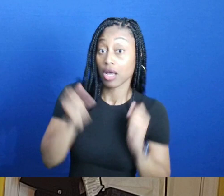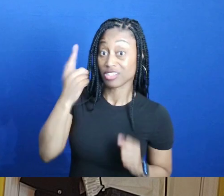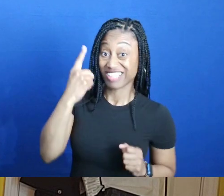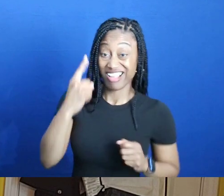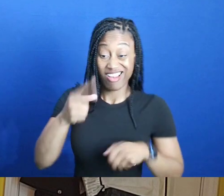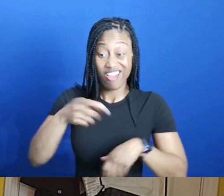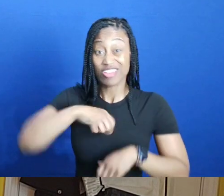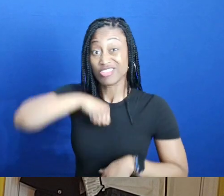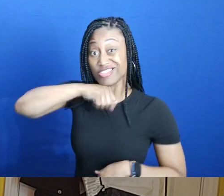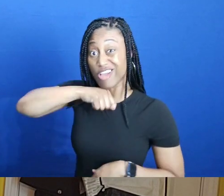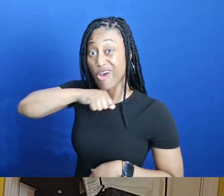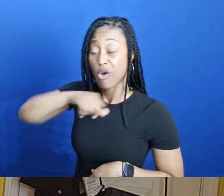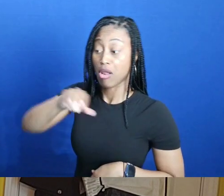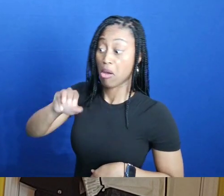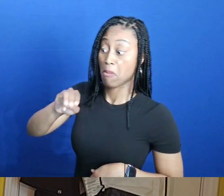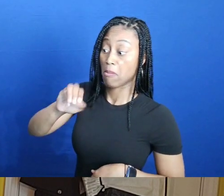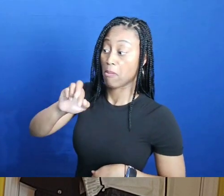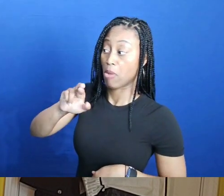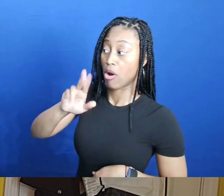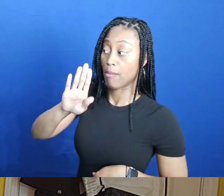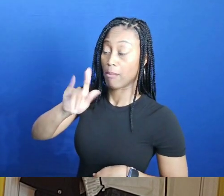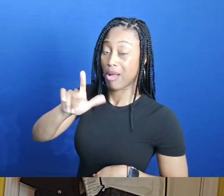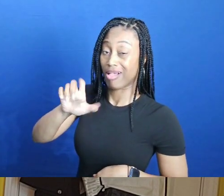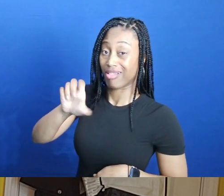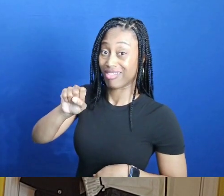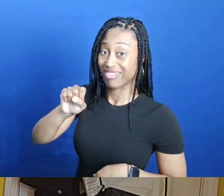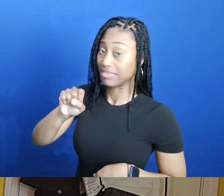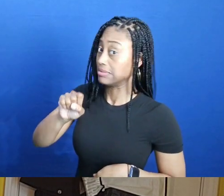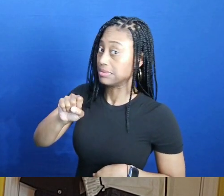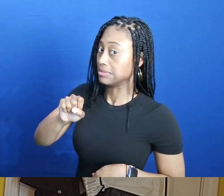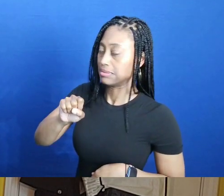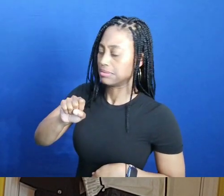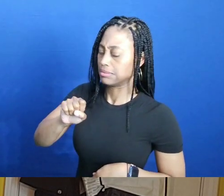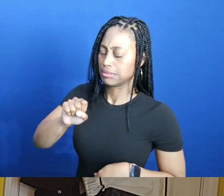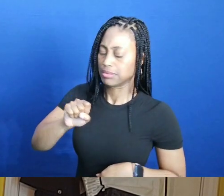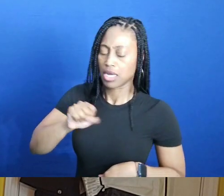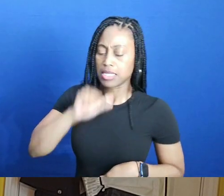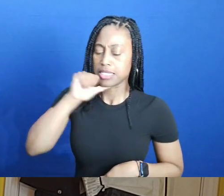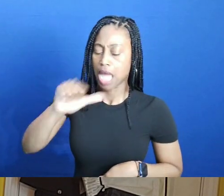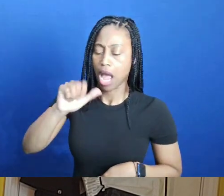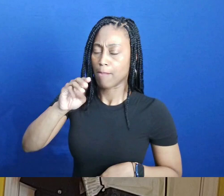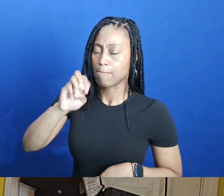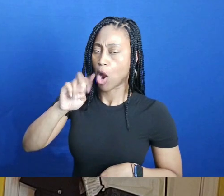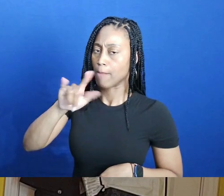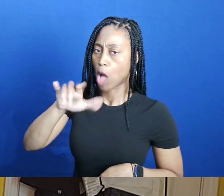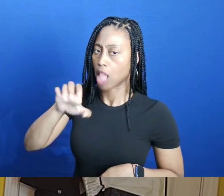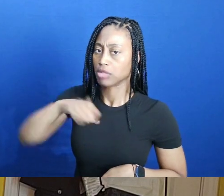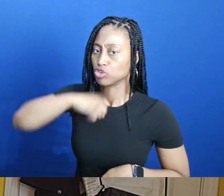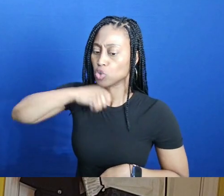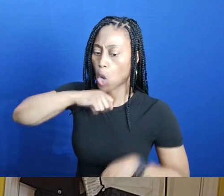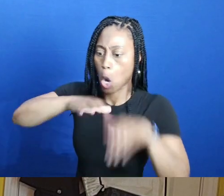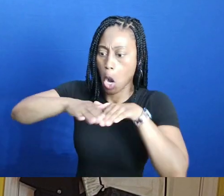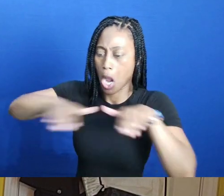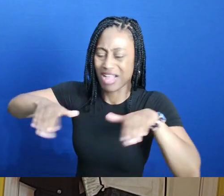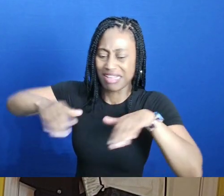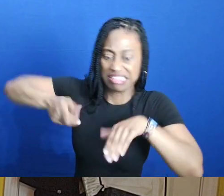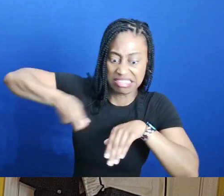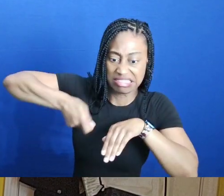or plastic, or should not be anything hard like marble, or what else is